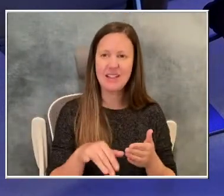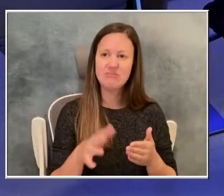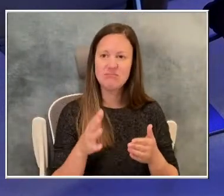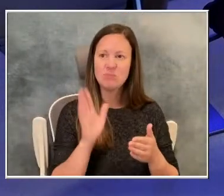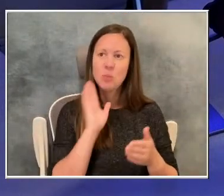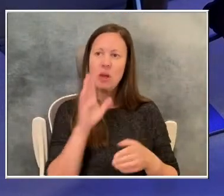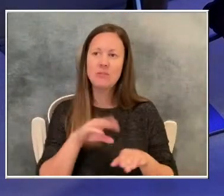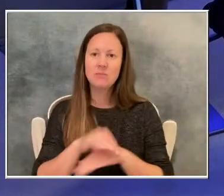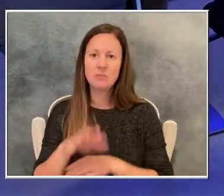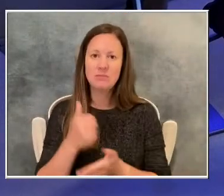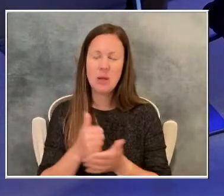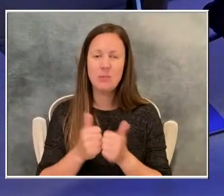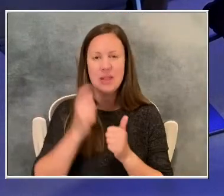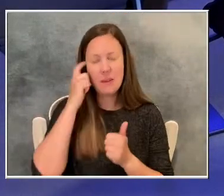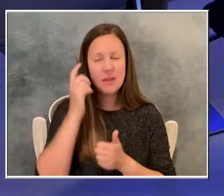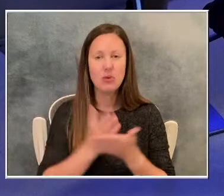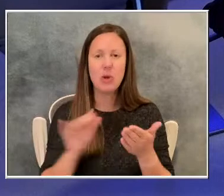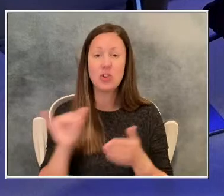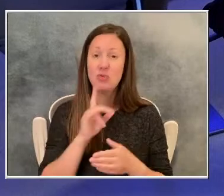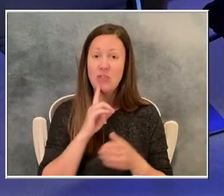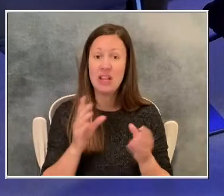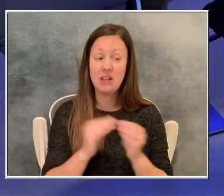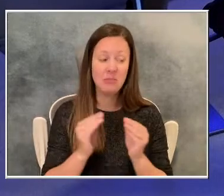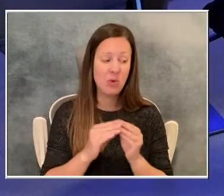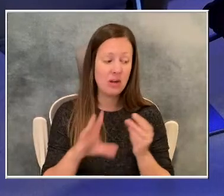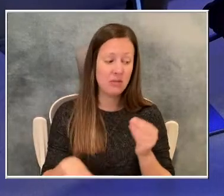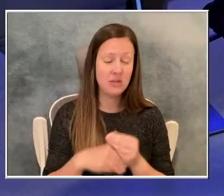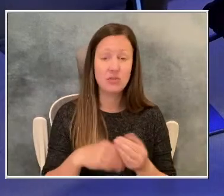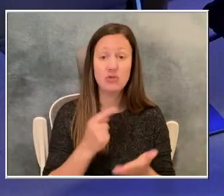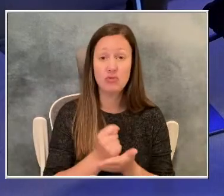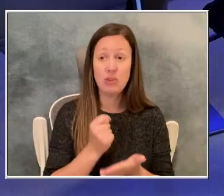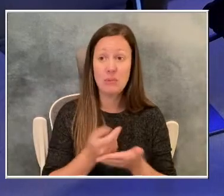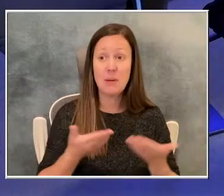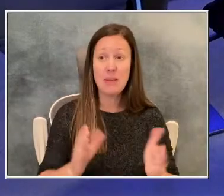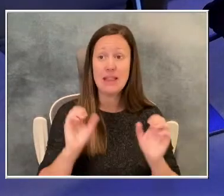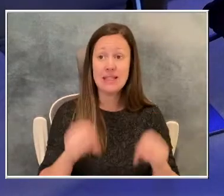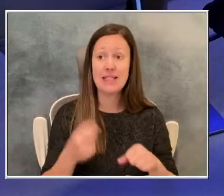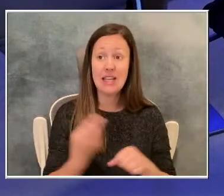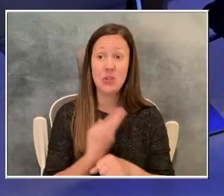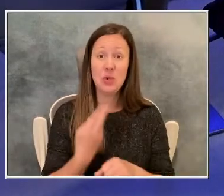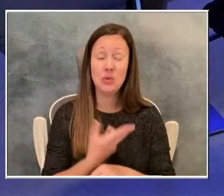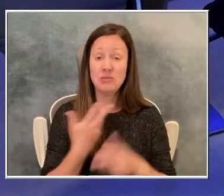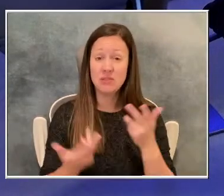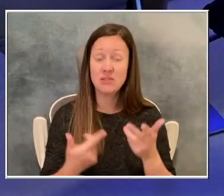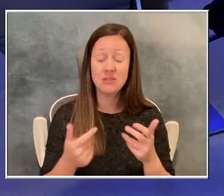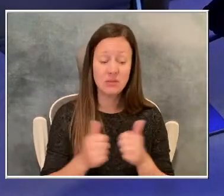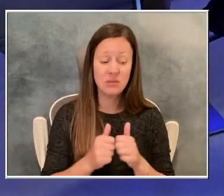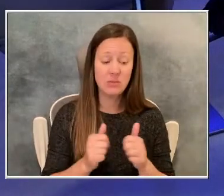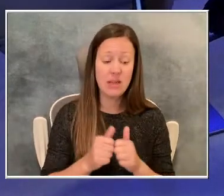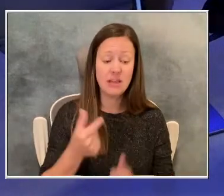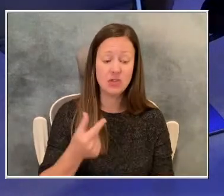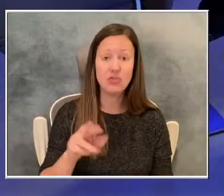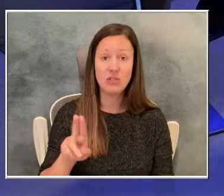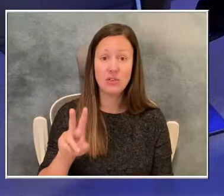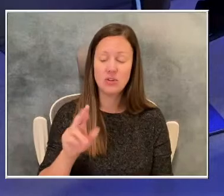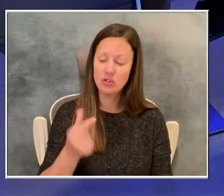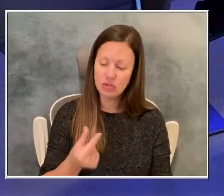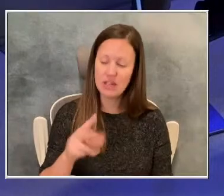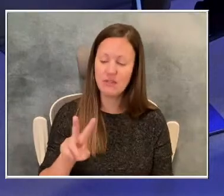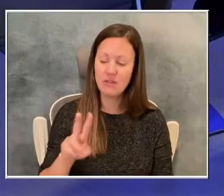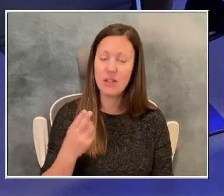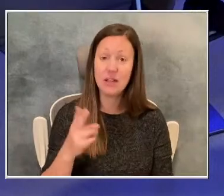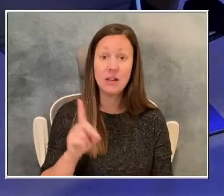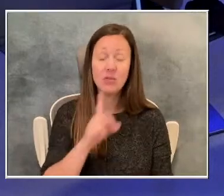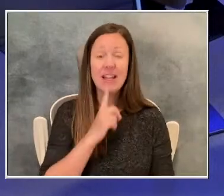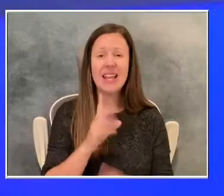there other additional treatment methods that she could use to get through graft versus host? Tell us how you're managing that a little bit more in depth.